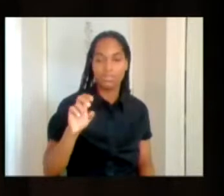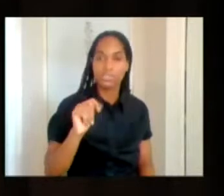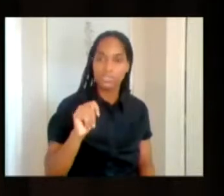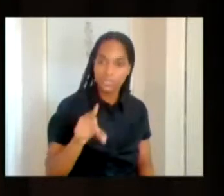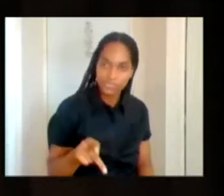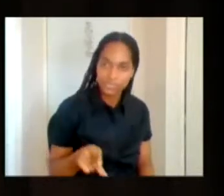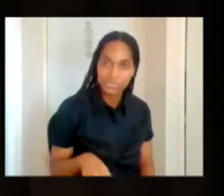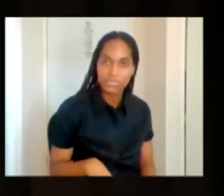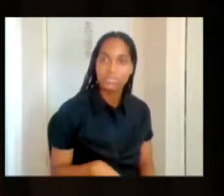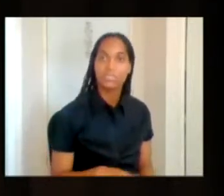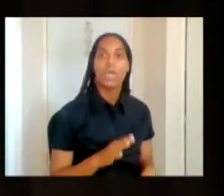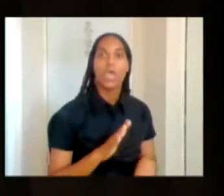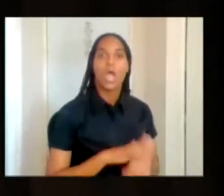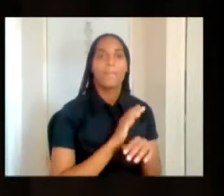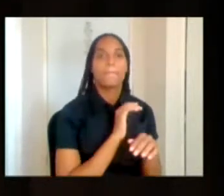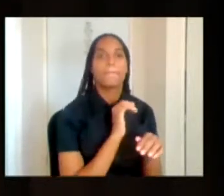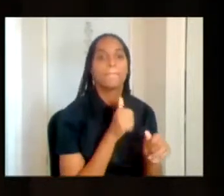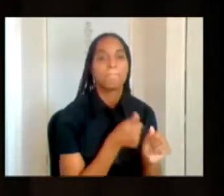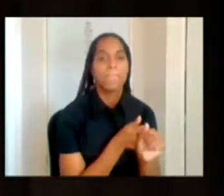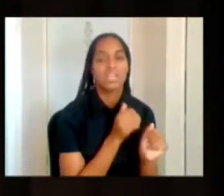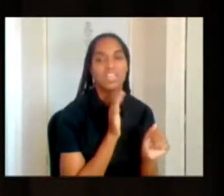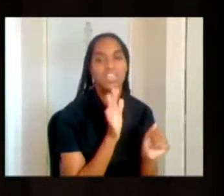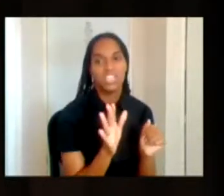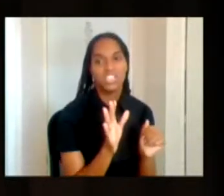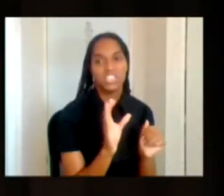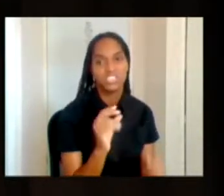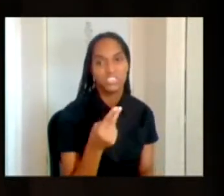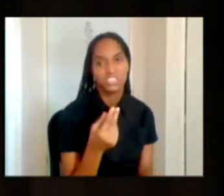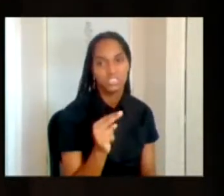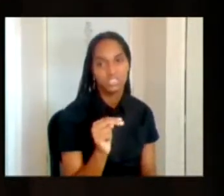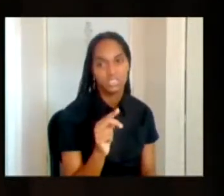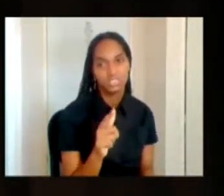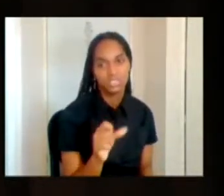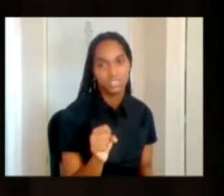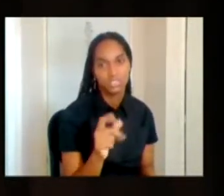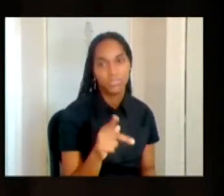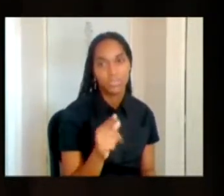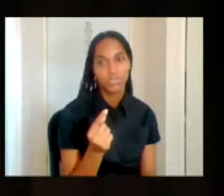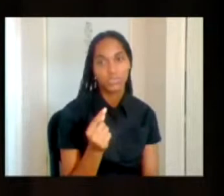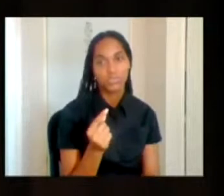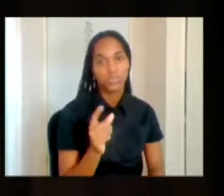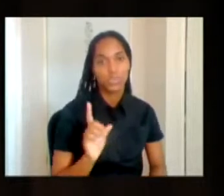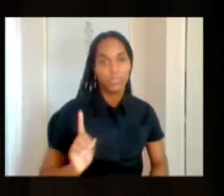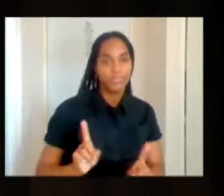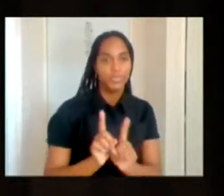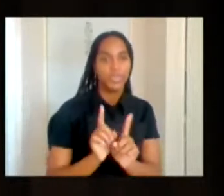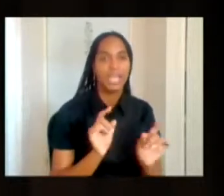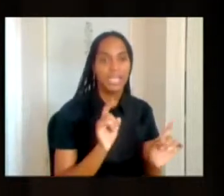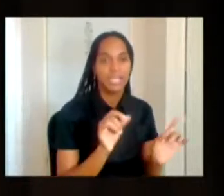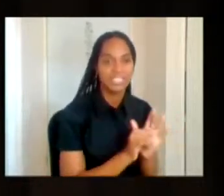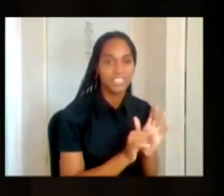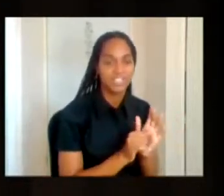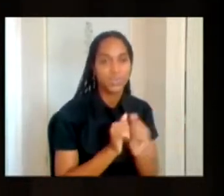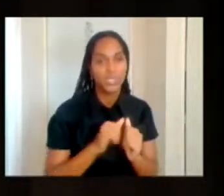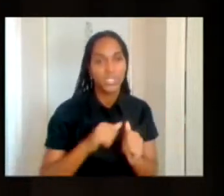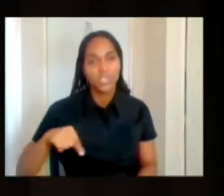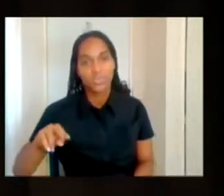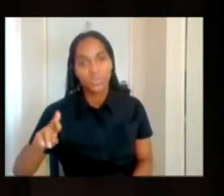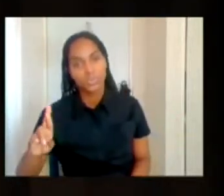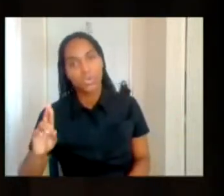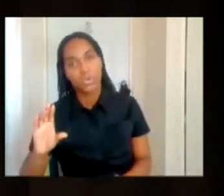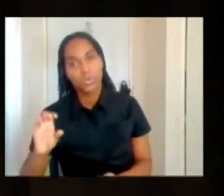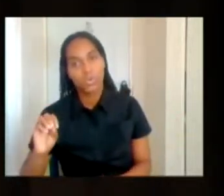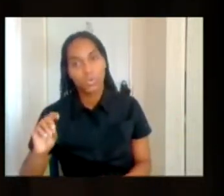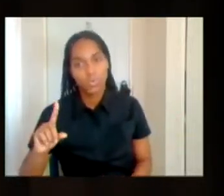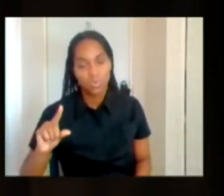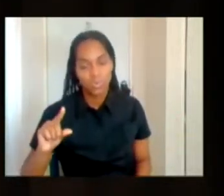on the back of their channels. Some have done, pairing up of identity with a QR code on a mobile. So we're